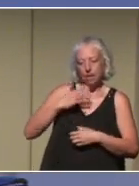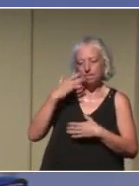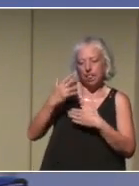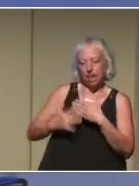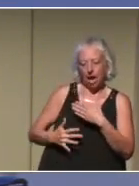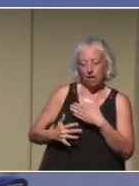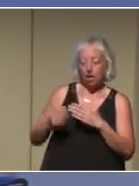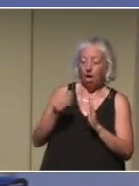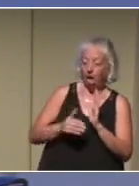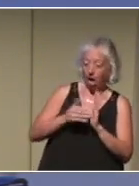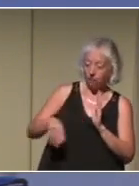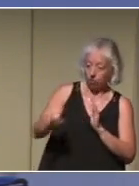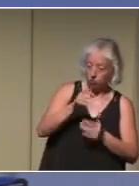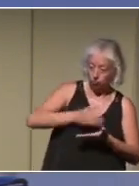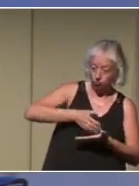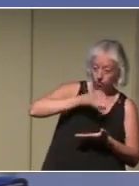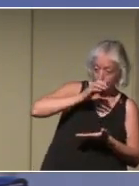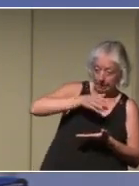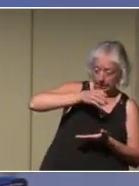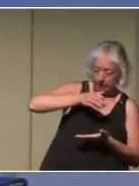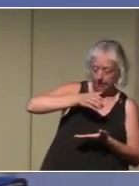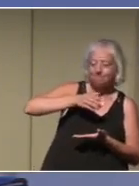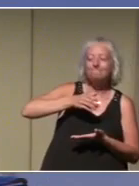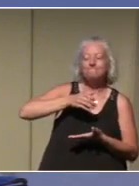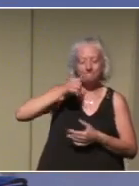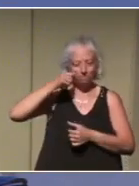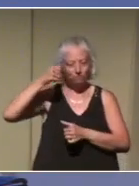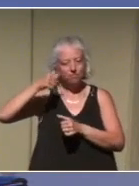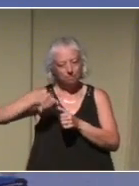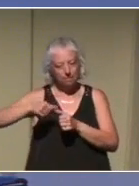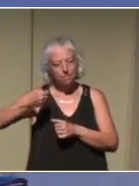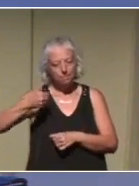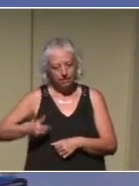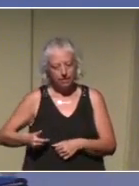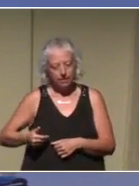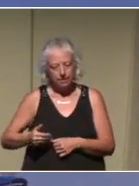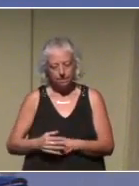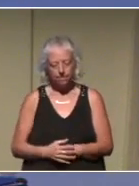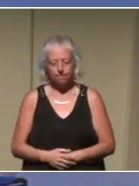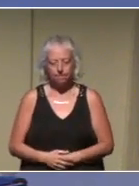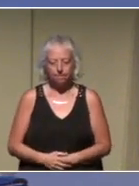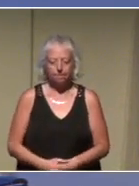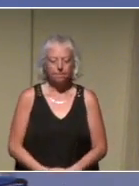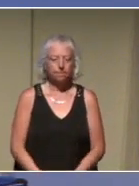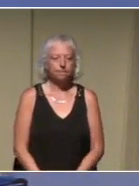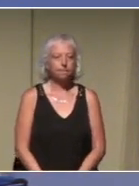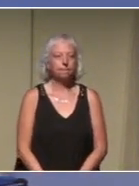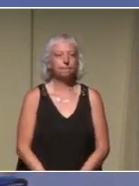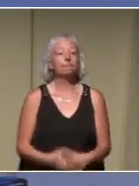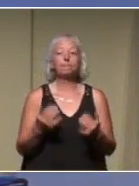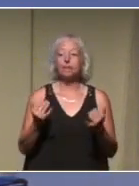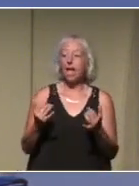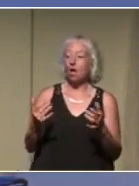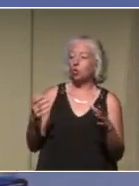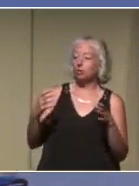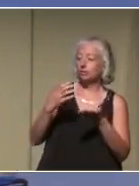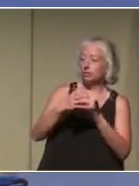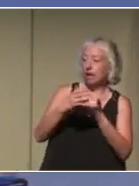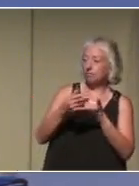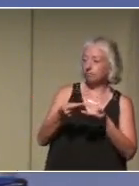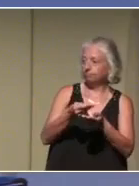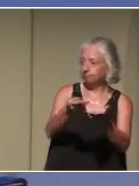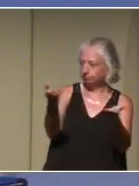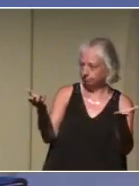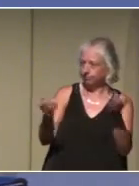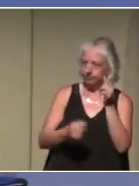As often as you drink it, do so in remembrance of me." And at this time, we'll distribute the grape juice.